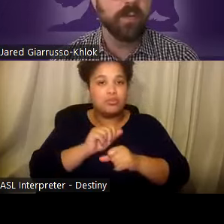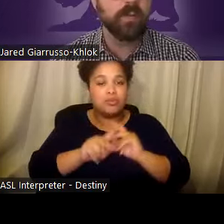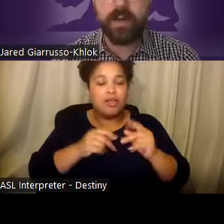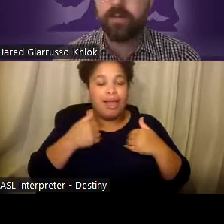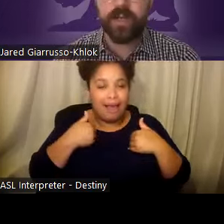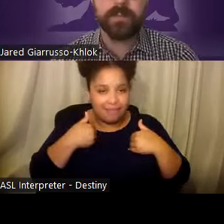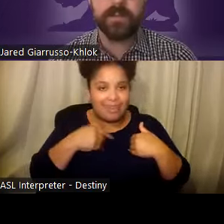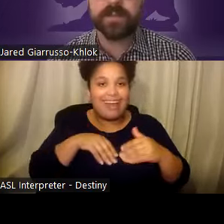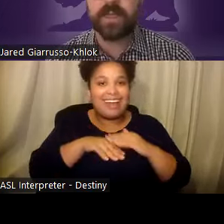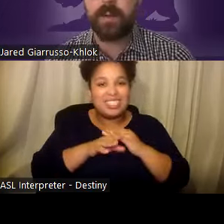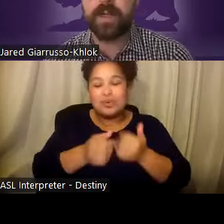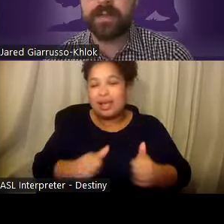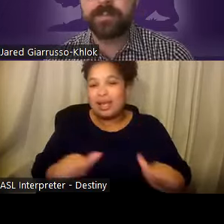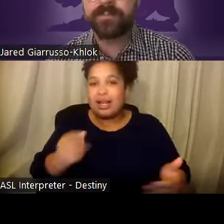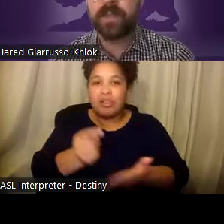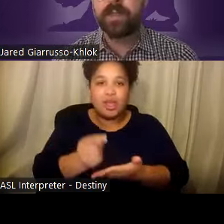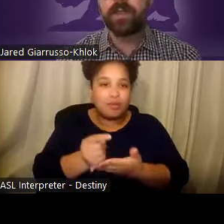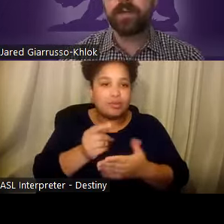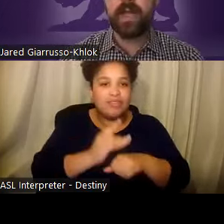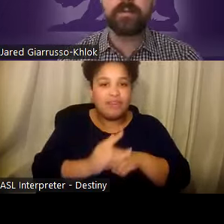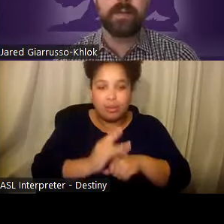to whatever therapeutics come online.